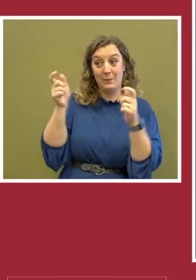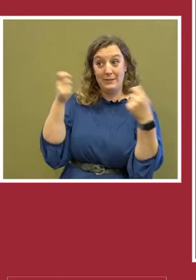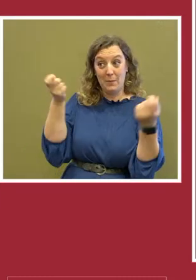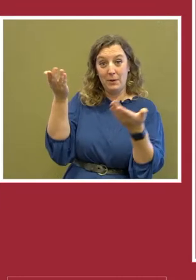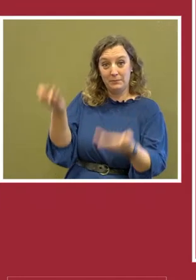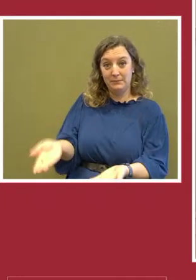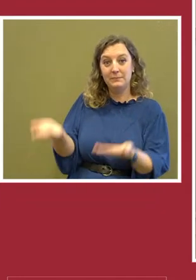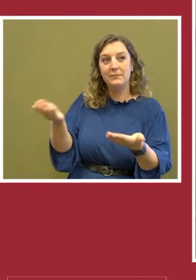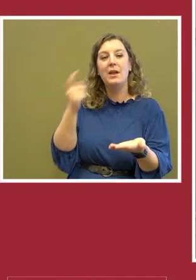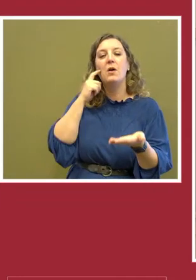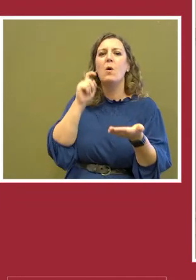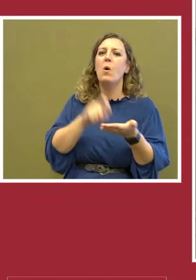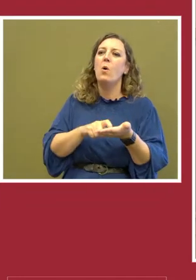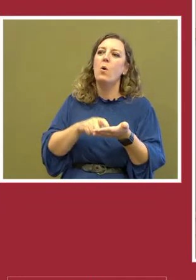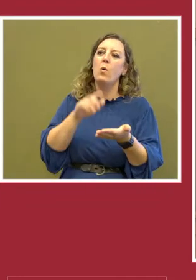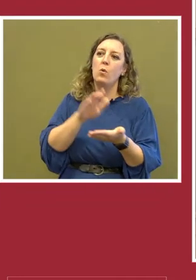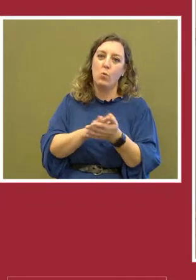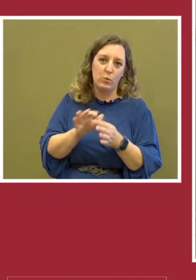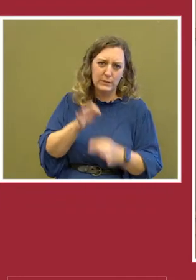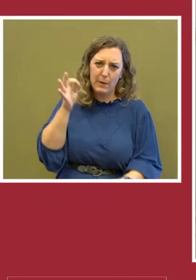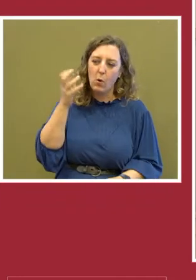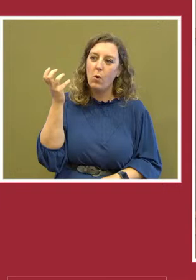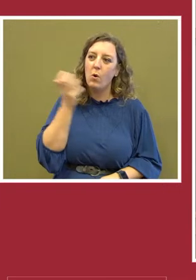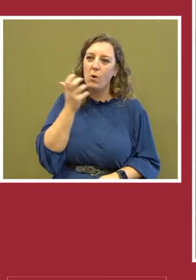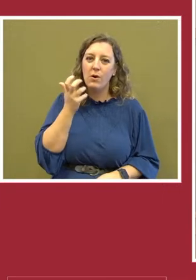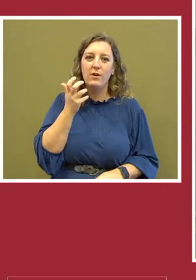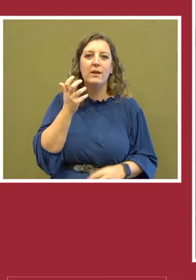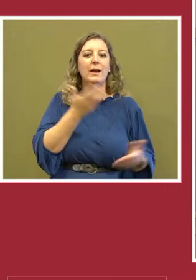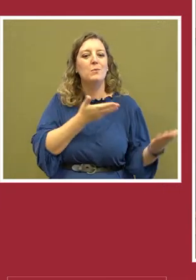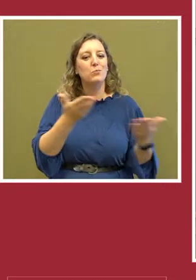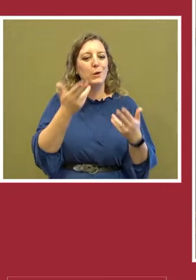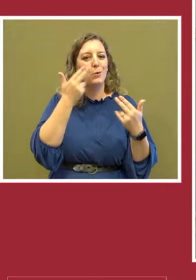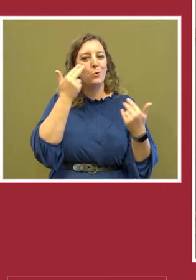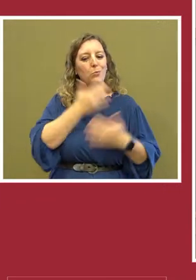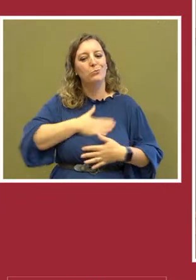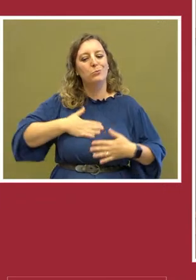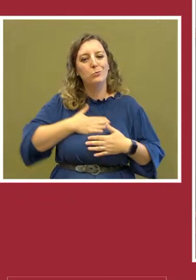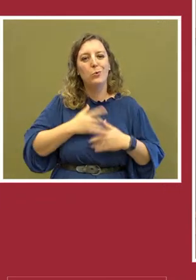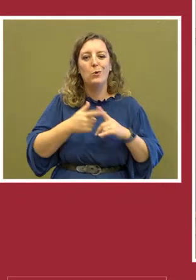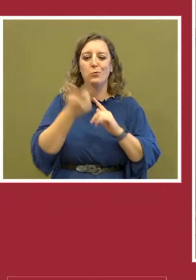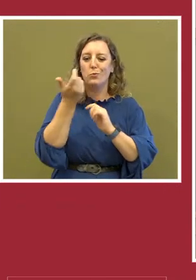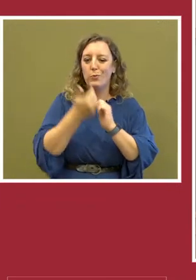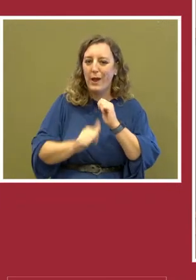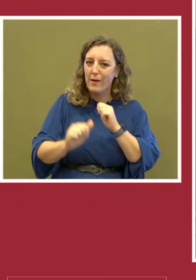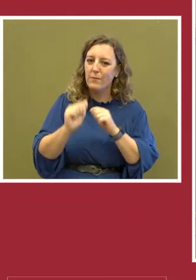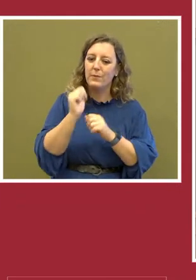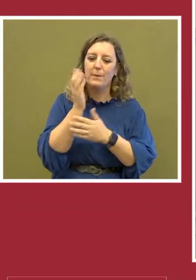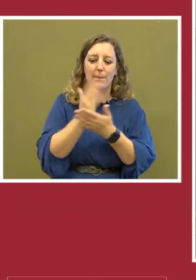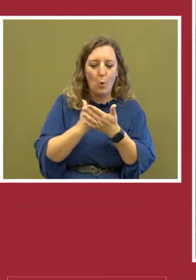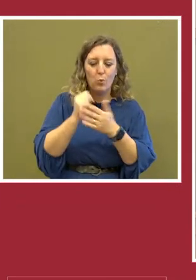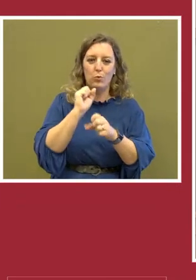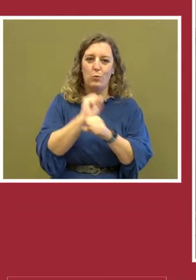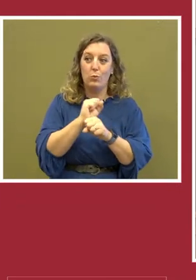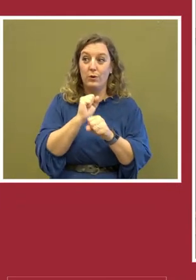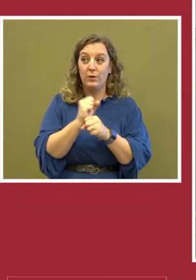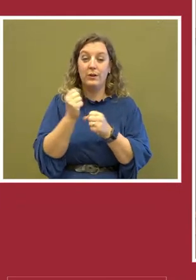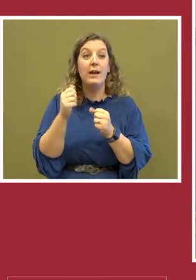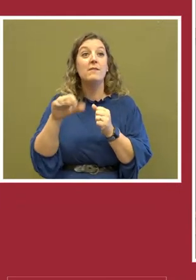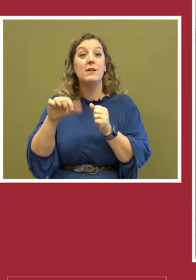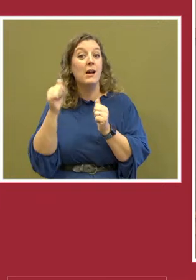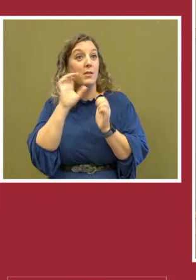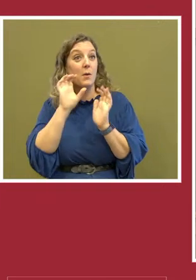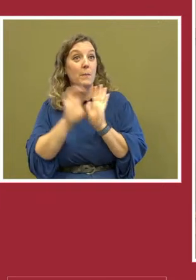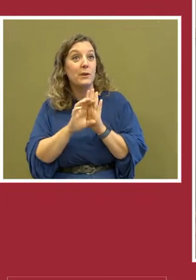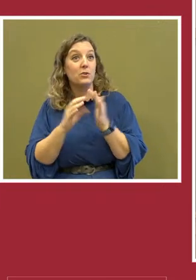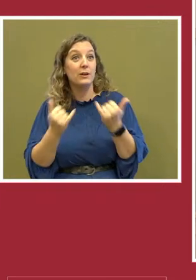course, we have to recognize her incredible school spirit. She finds a way to bring humor and joy in every bit of the work she does. I'd like to show another picture of